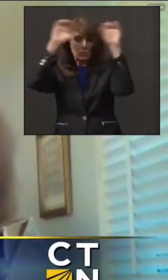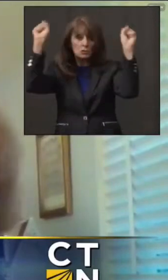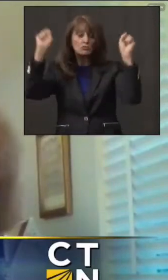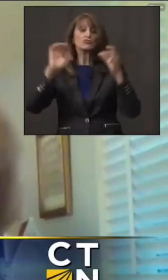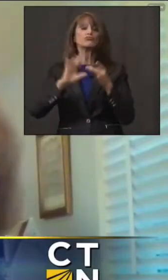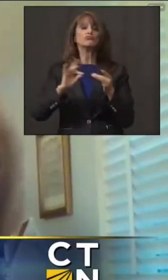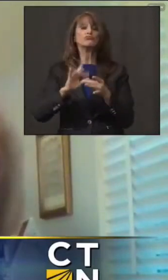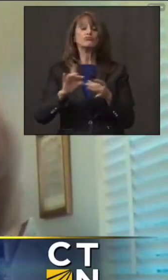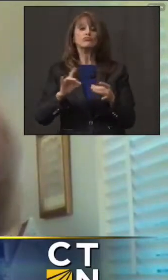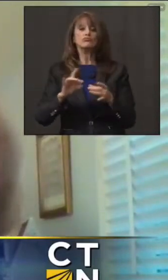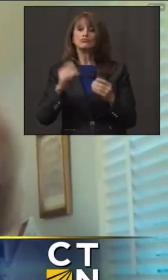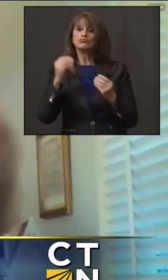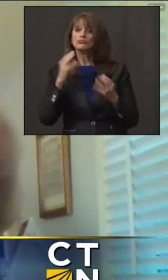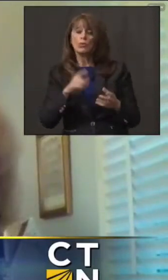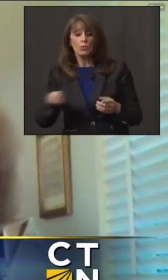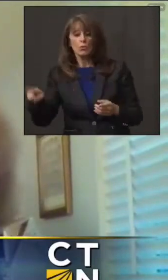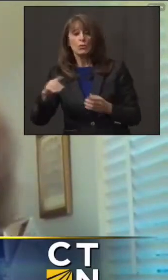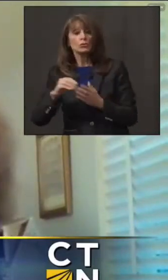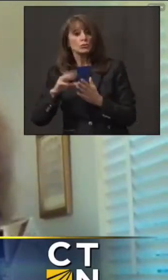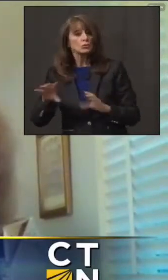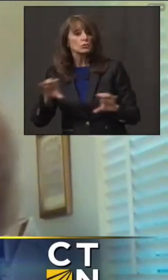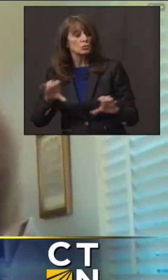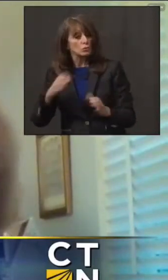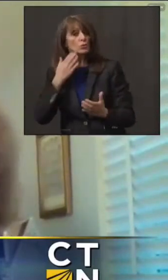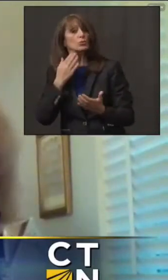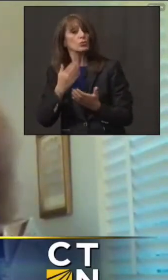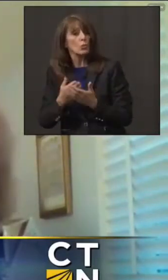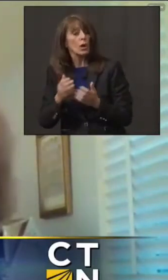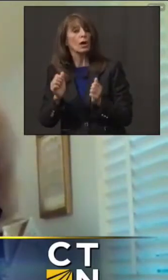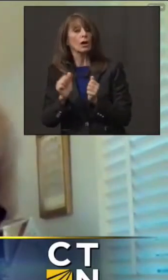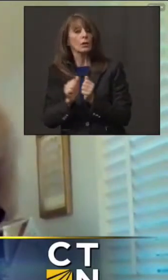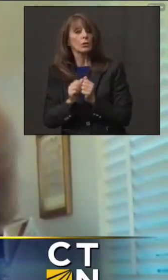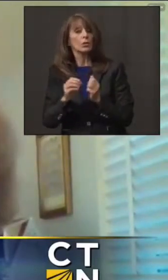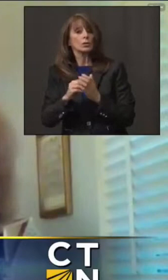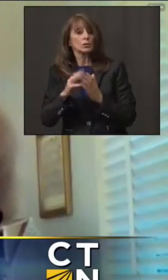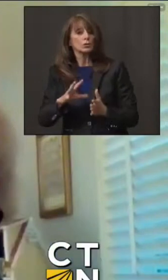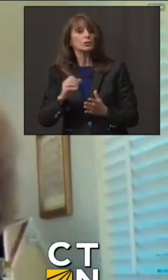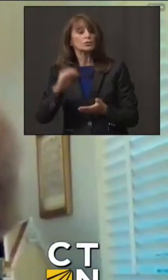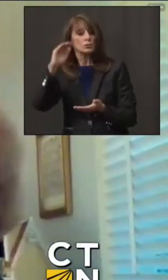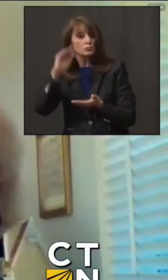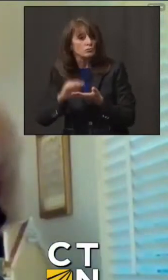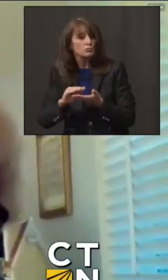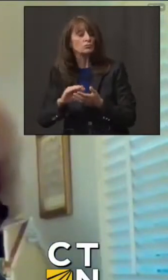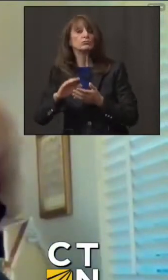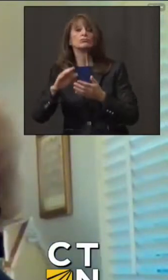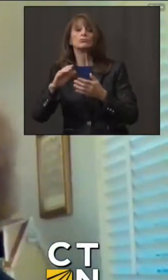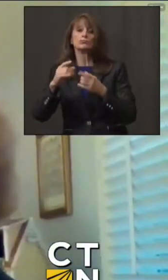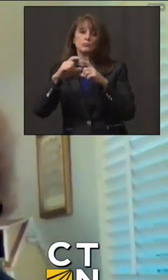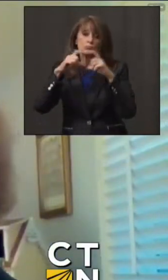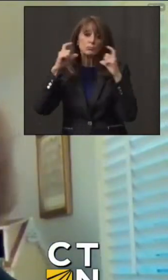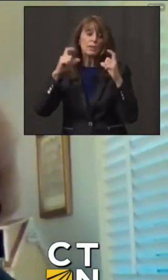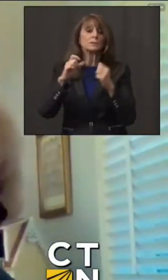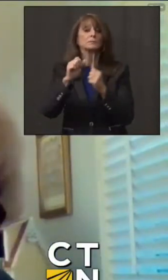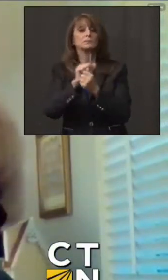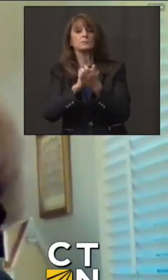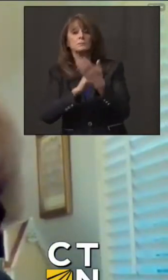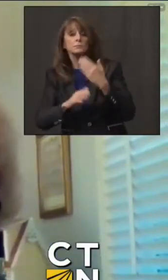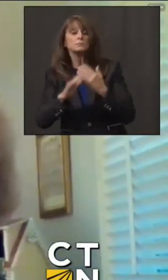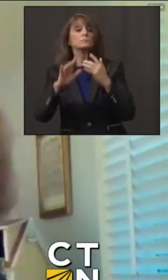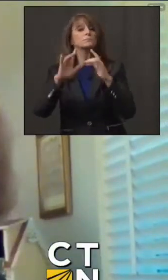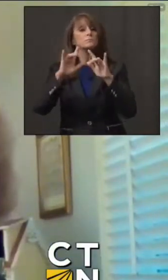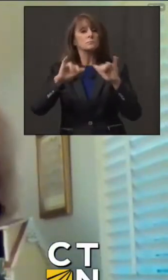they're doing really well with the kids, with the mitigating strategies. The teachers are